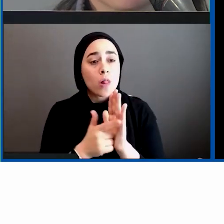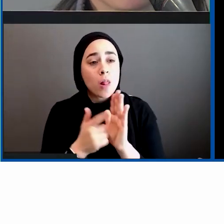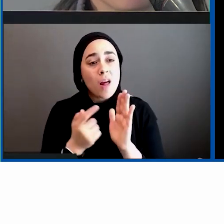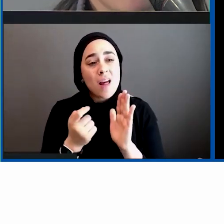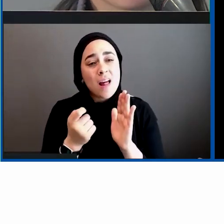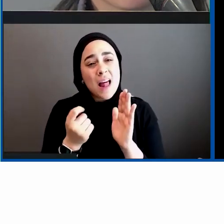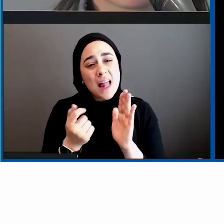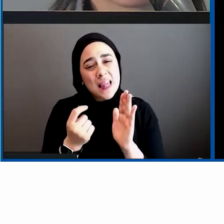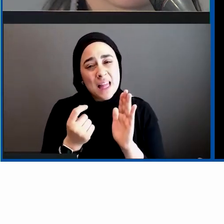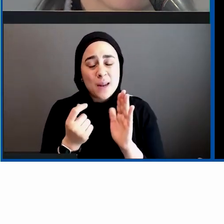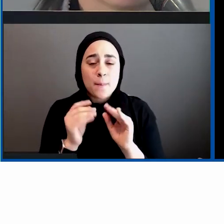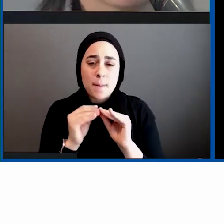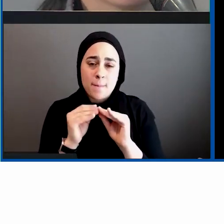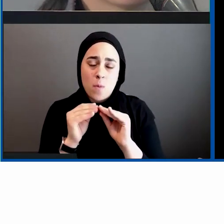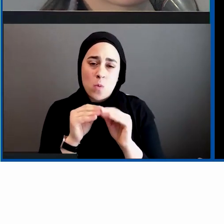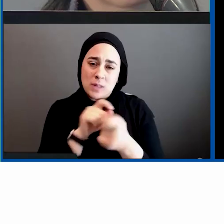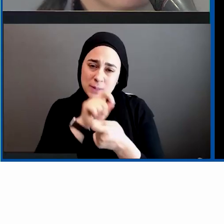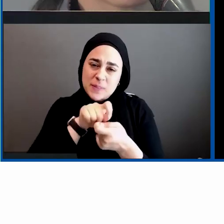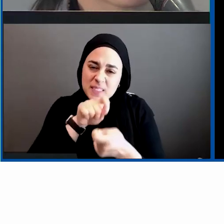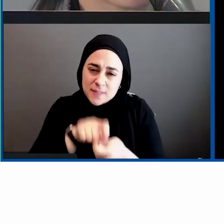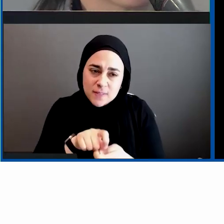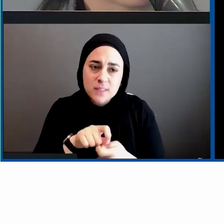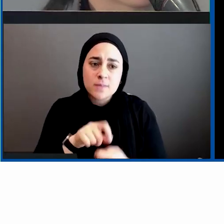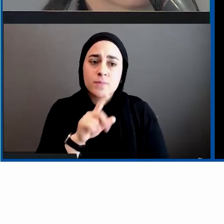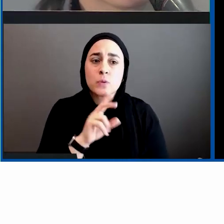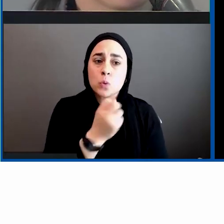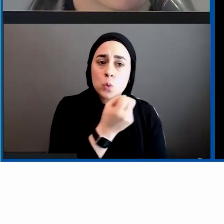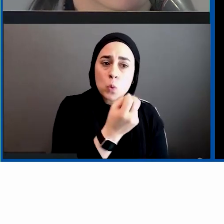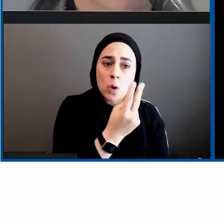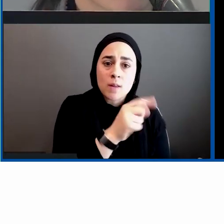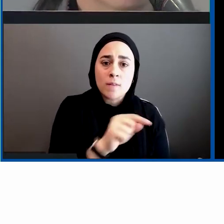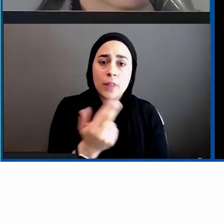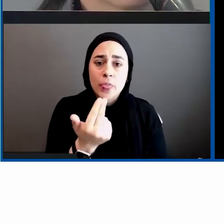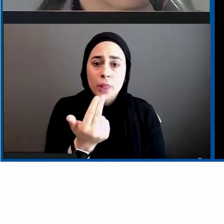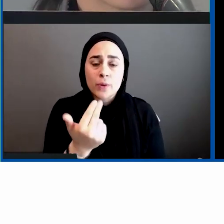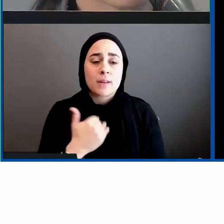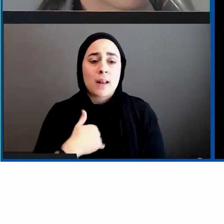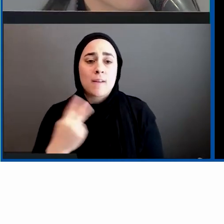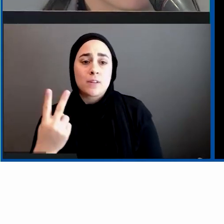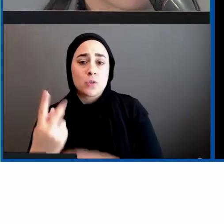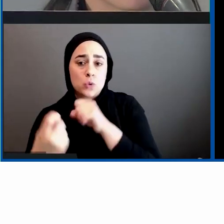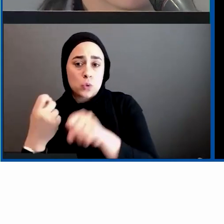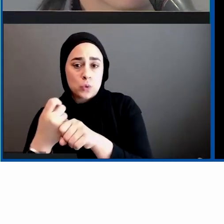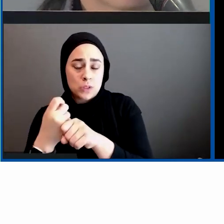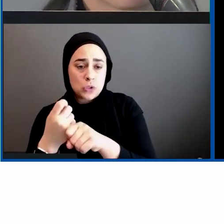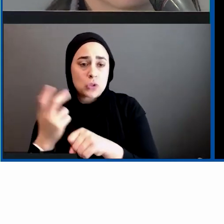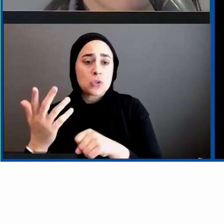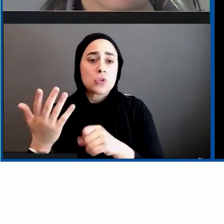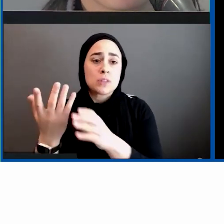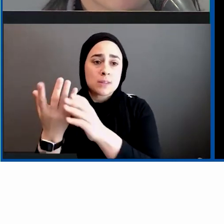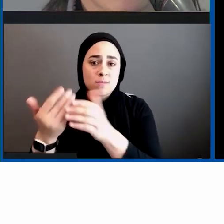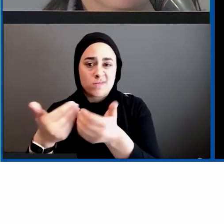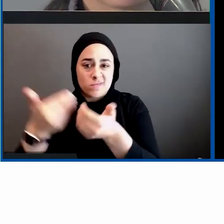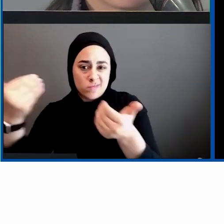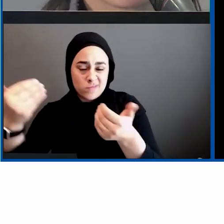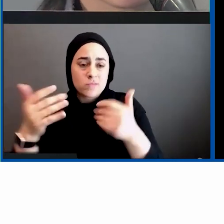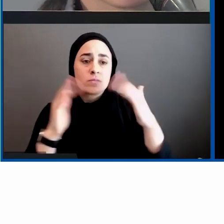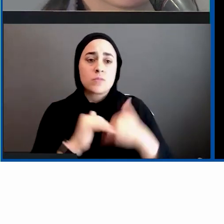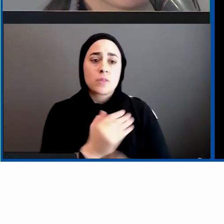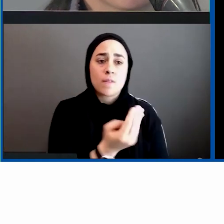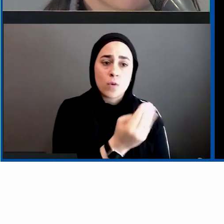kind of made it more nuanced. So they have a 12 and 13-year-olds have a 2-year gap, 14 and 15-year-olds have up to a 5-year